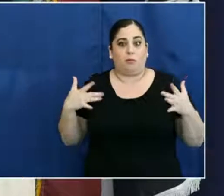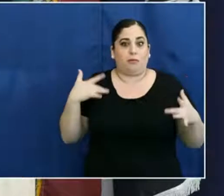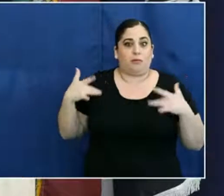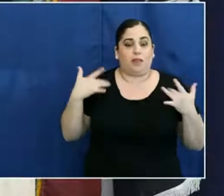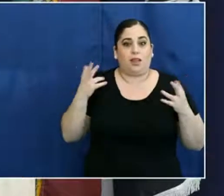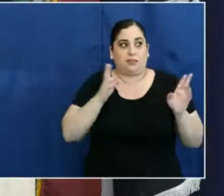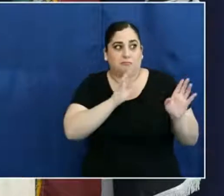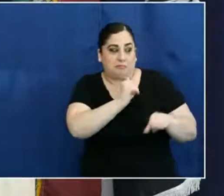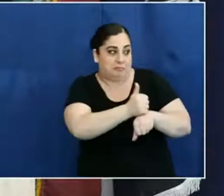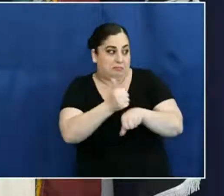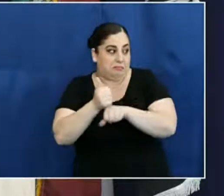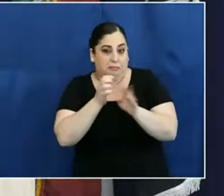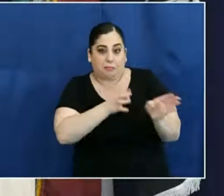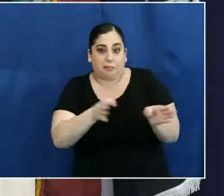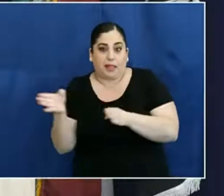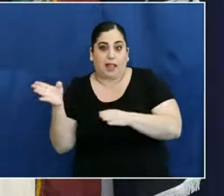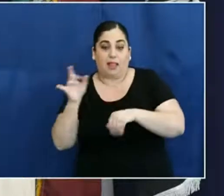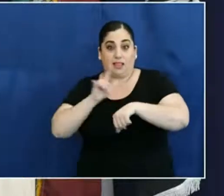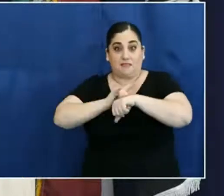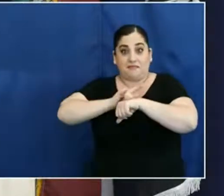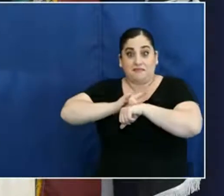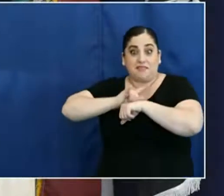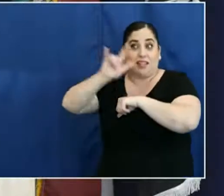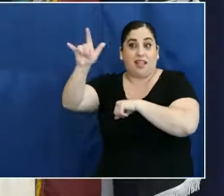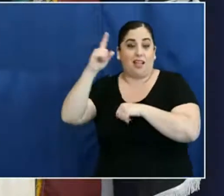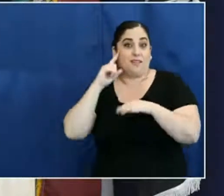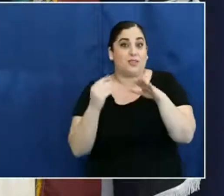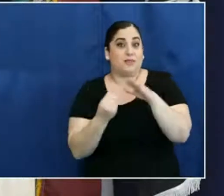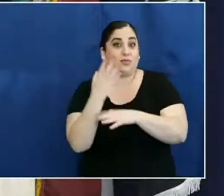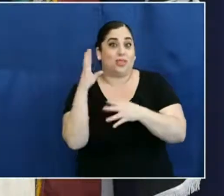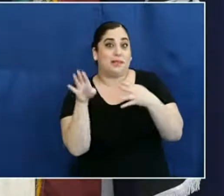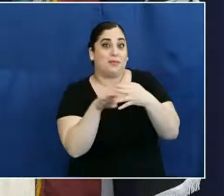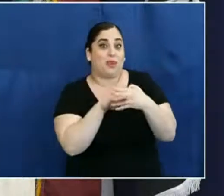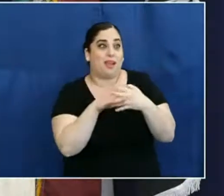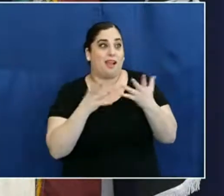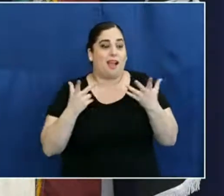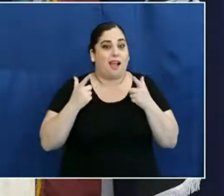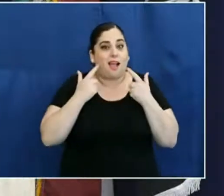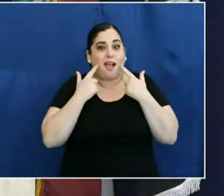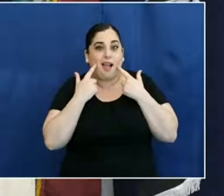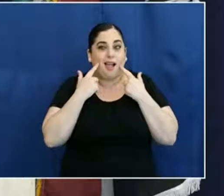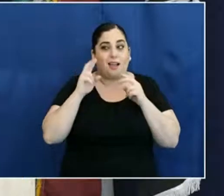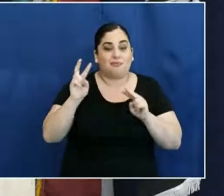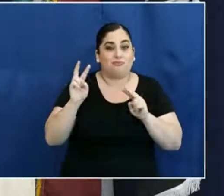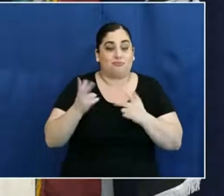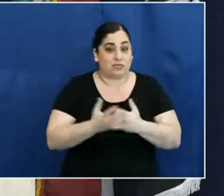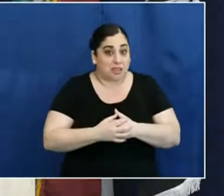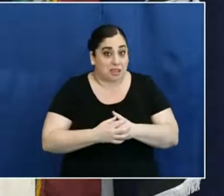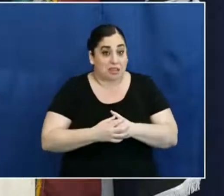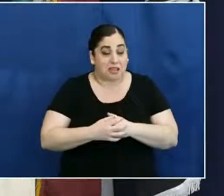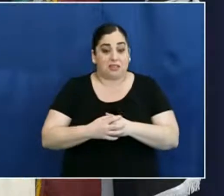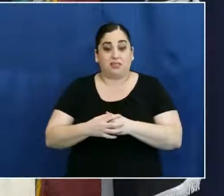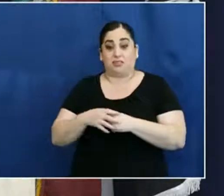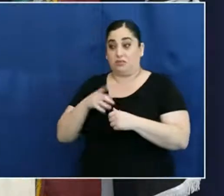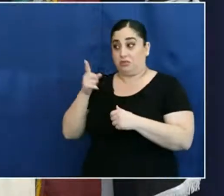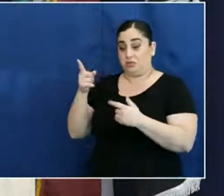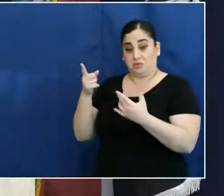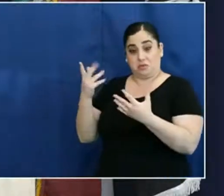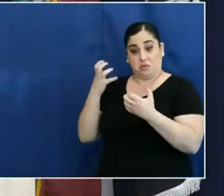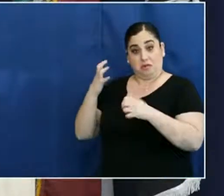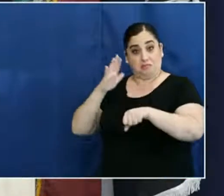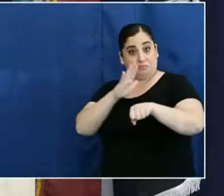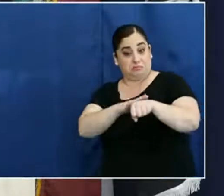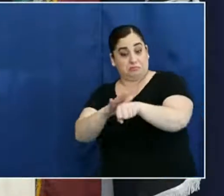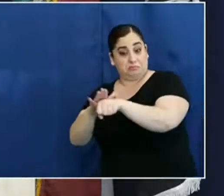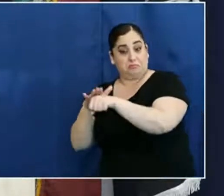for spring break. Are there any concerns from your point of view or anything that you want San Diegans to keep in mind as they